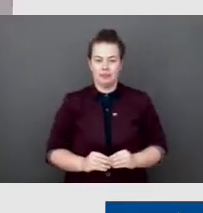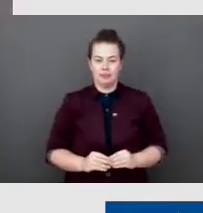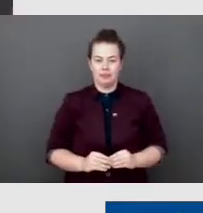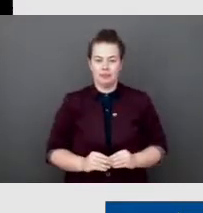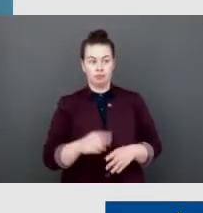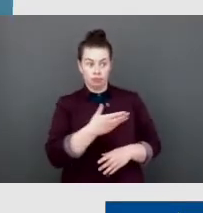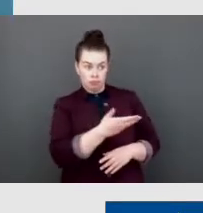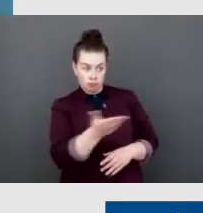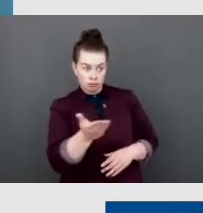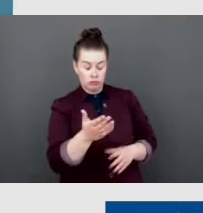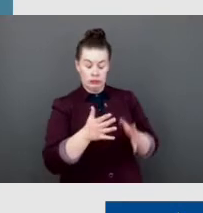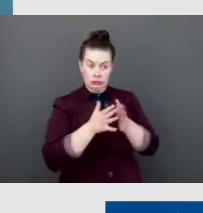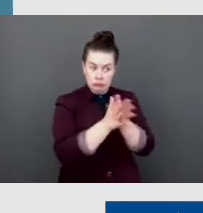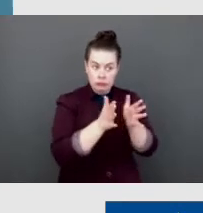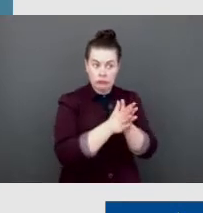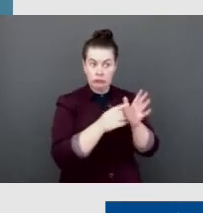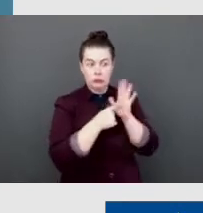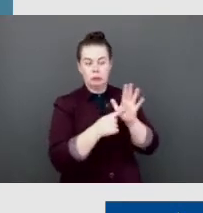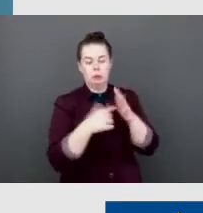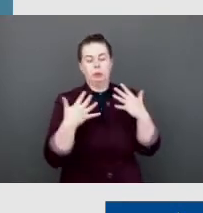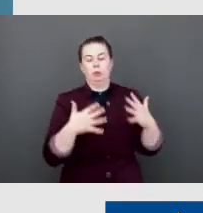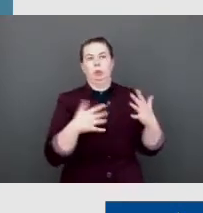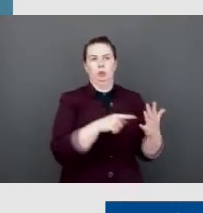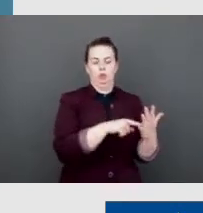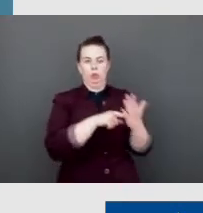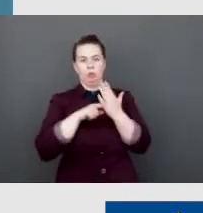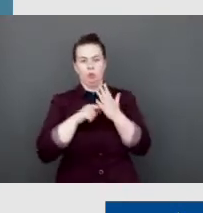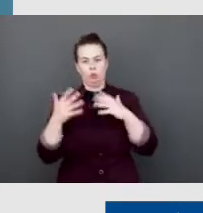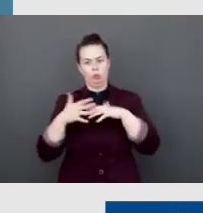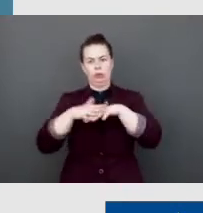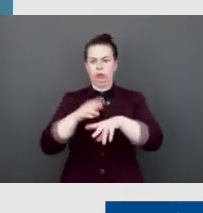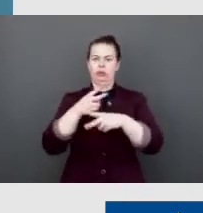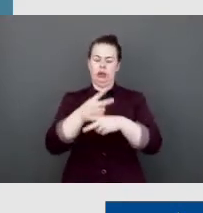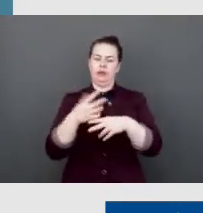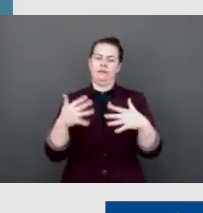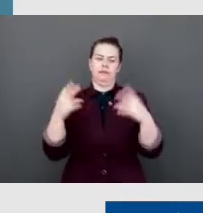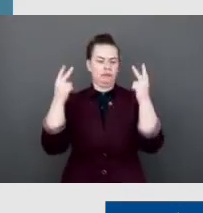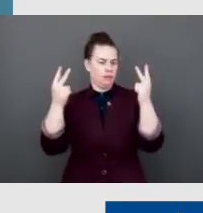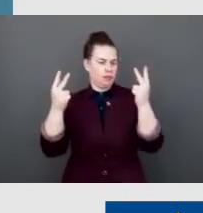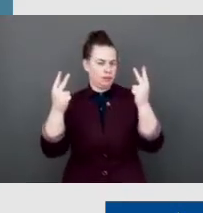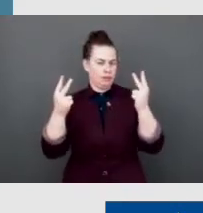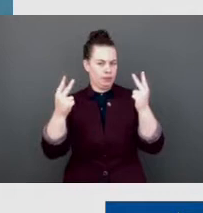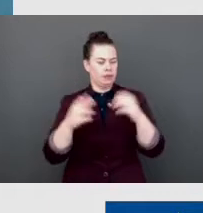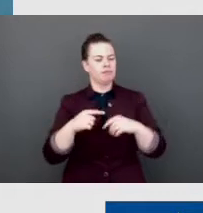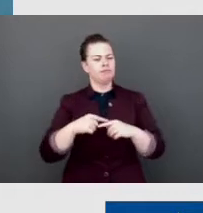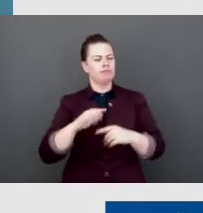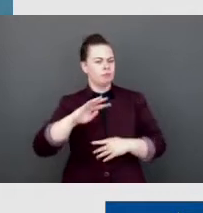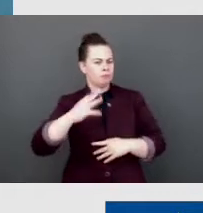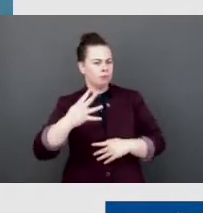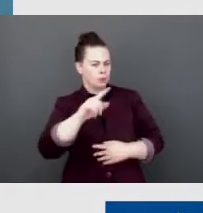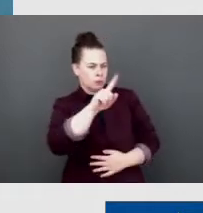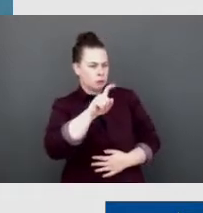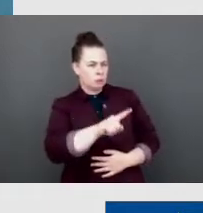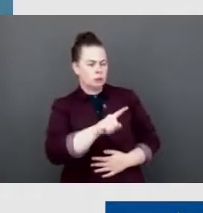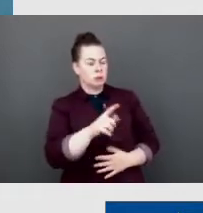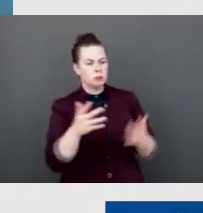communication. There is no doubt that these stories show us the importance of integrated care, which brings us to our fourth